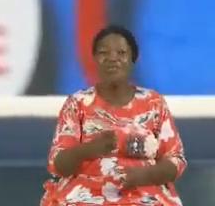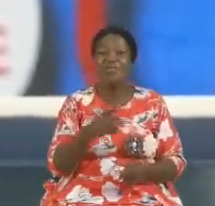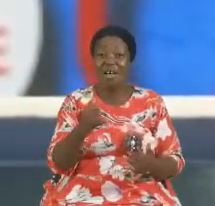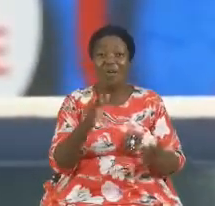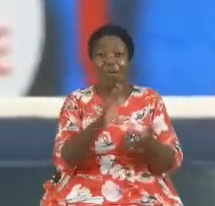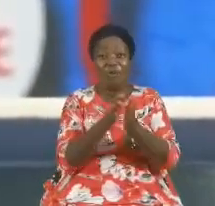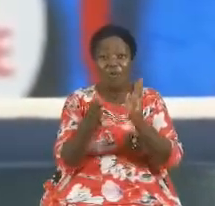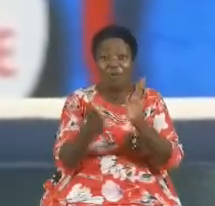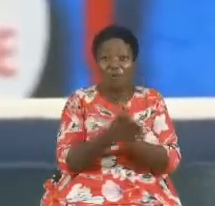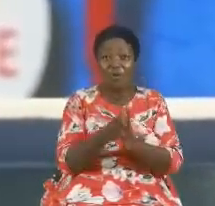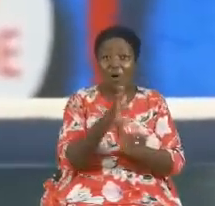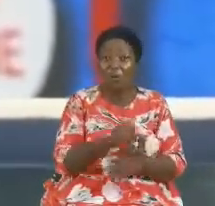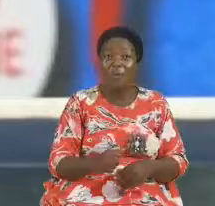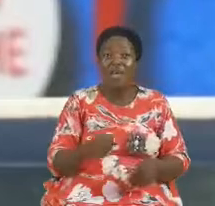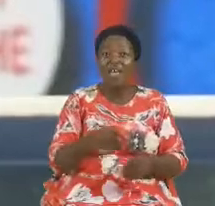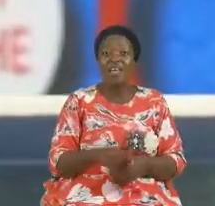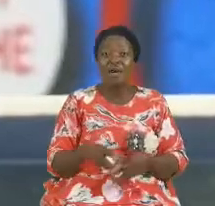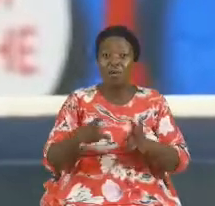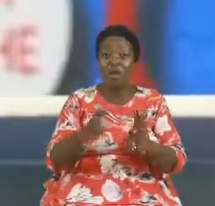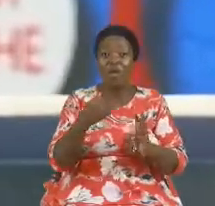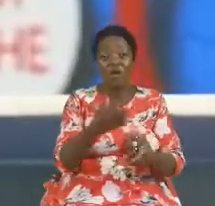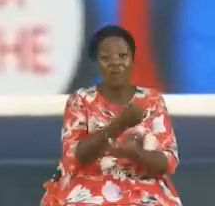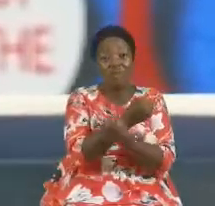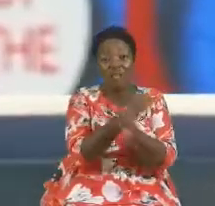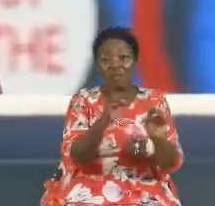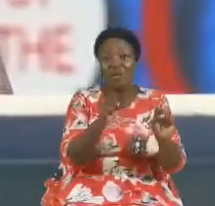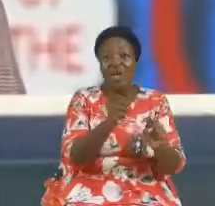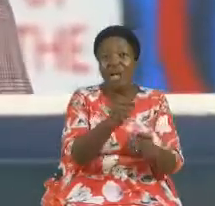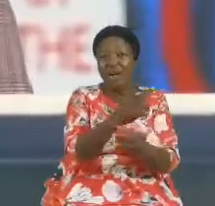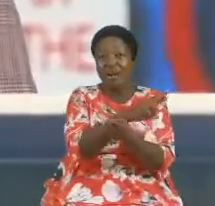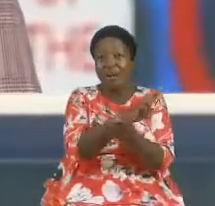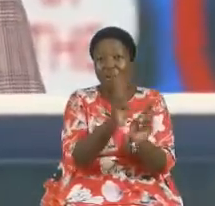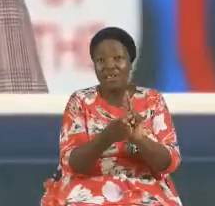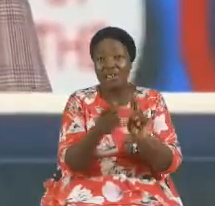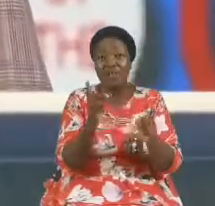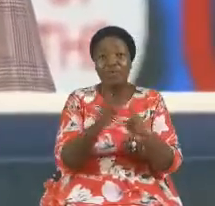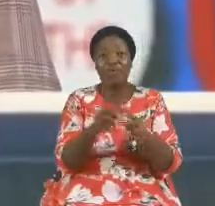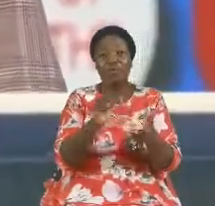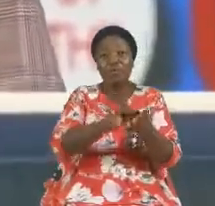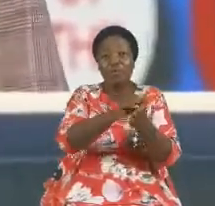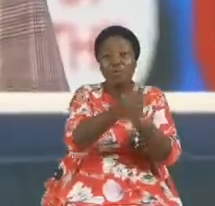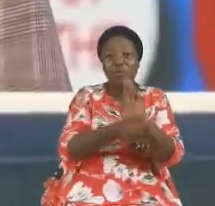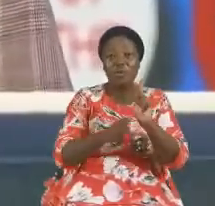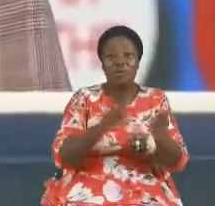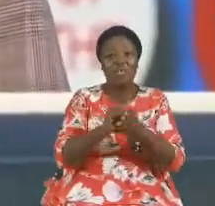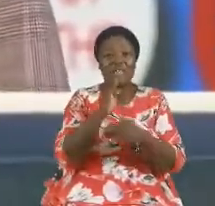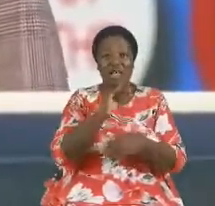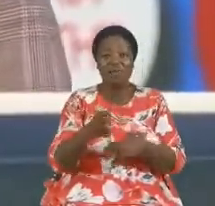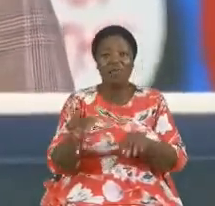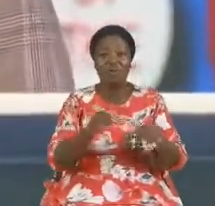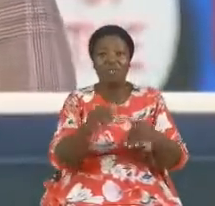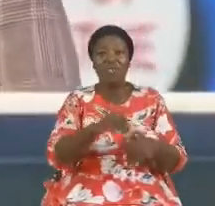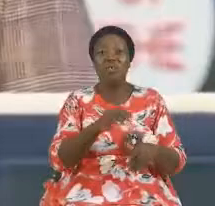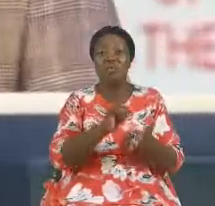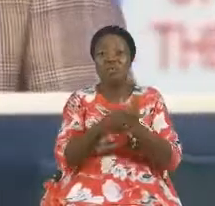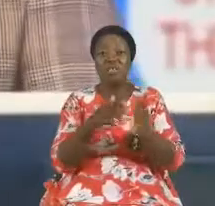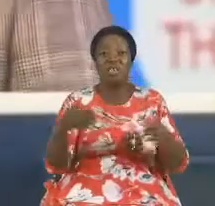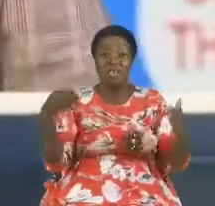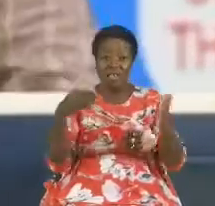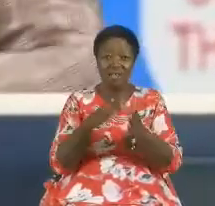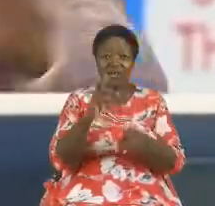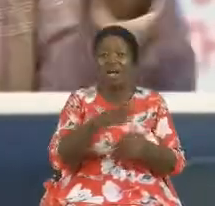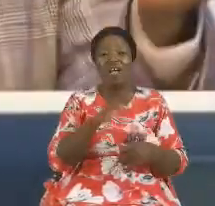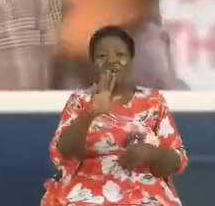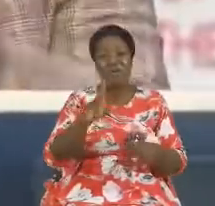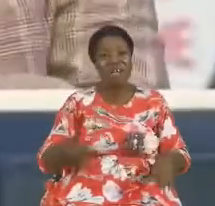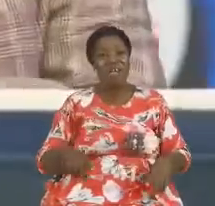then you will become a source of repentance, of salvation to those people